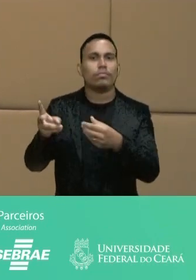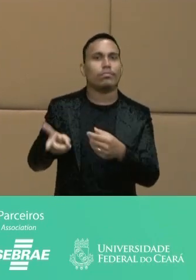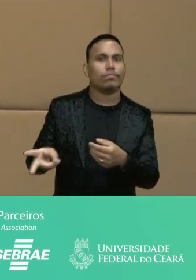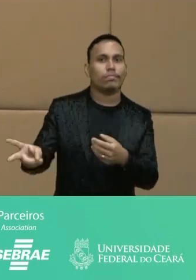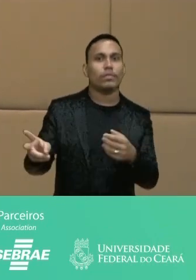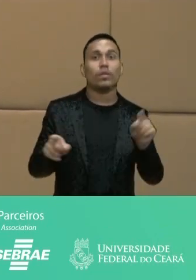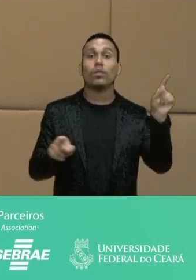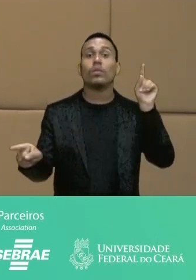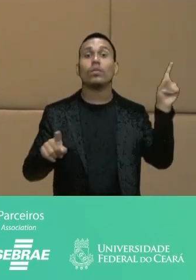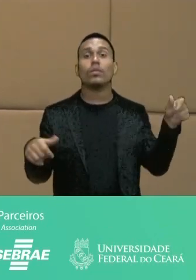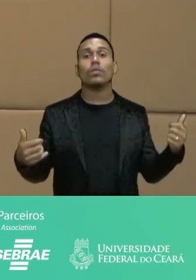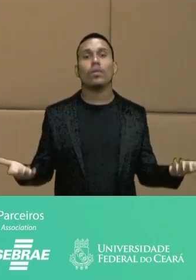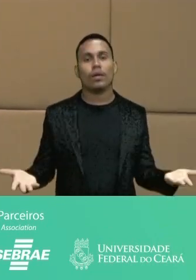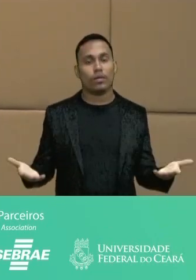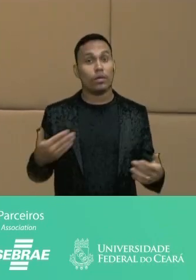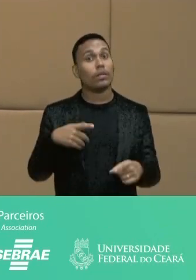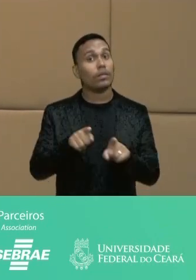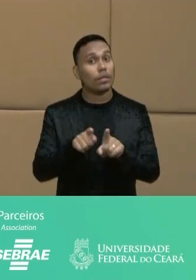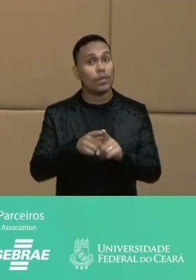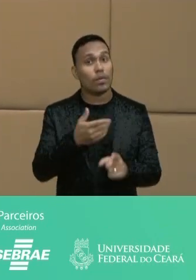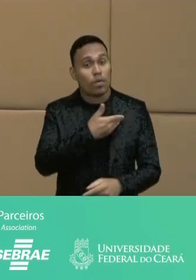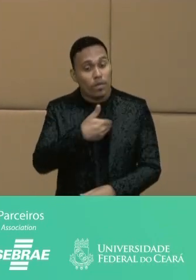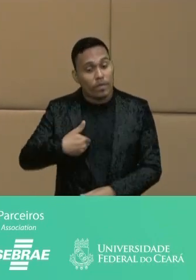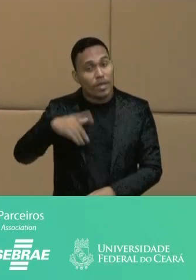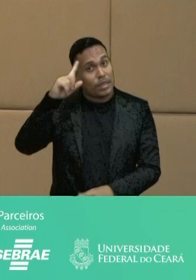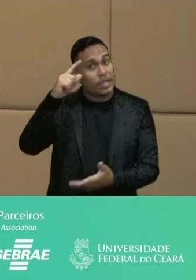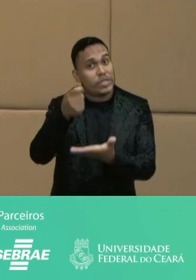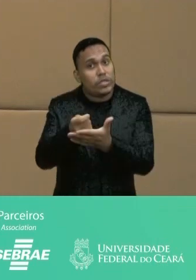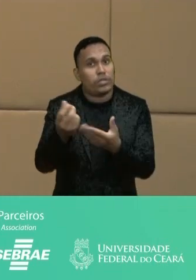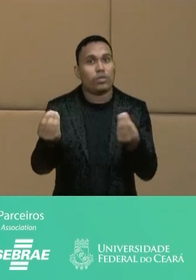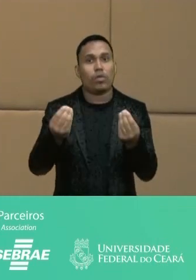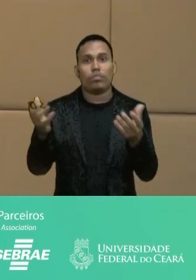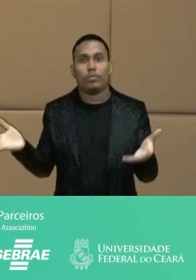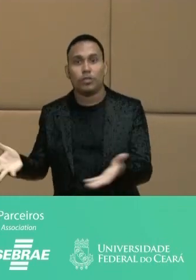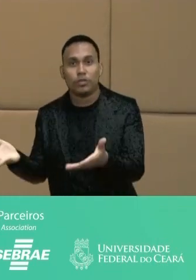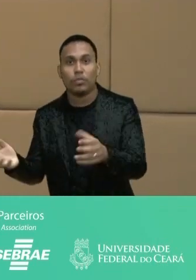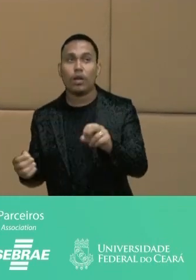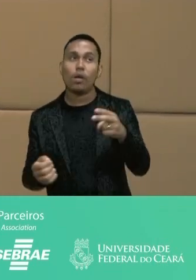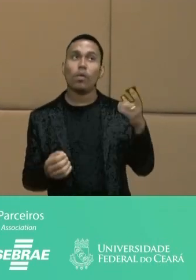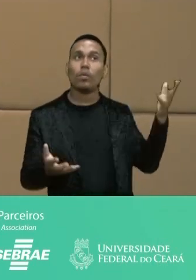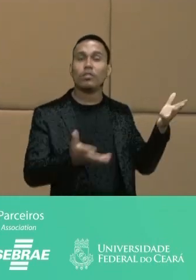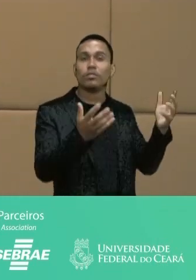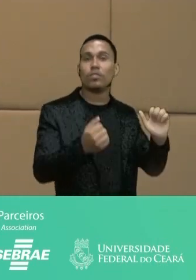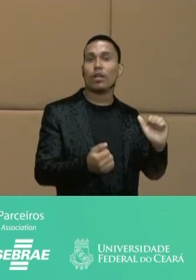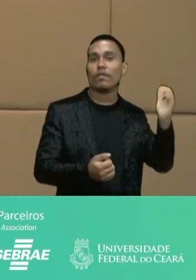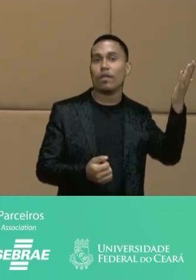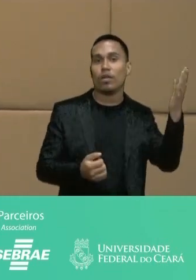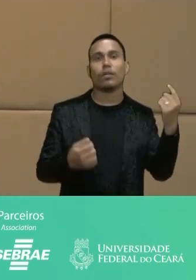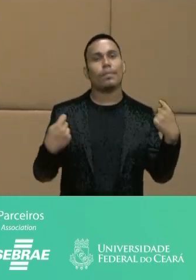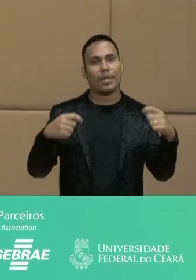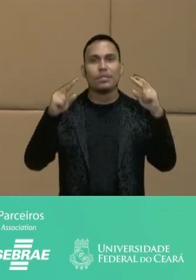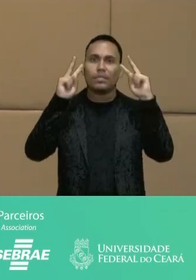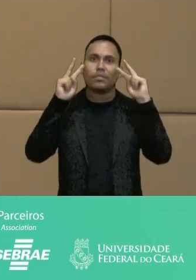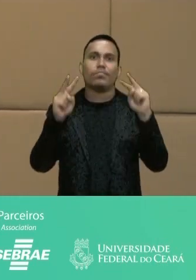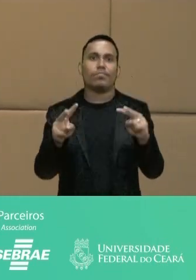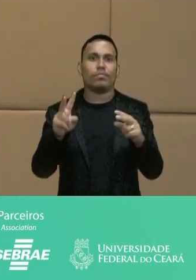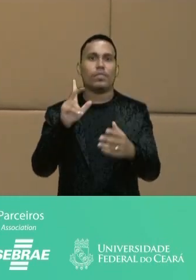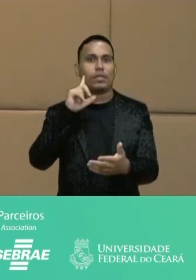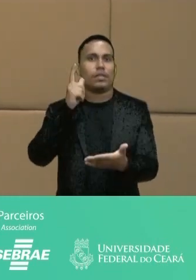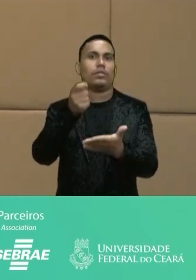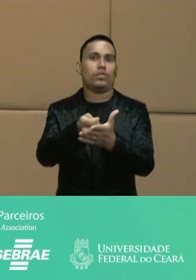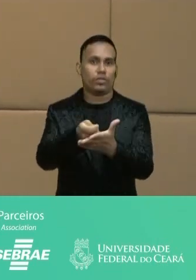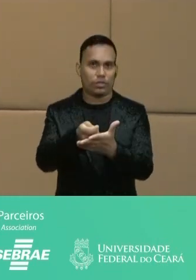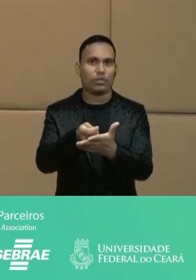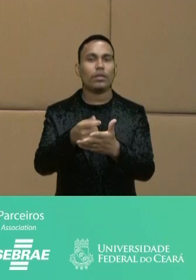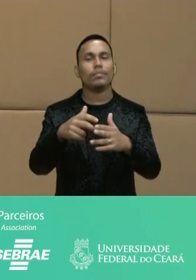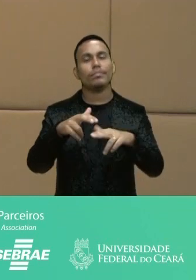The government, besides showing how they want to stimulate this, the government also needs to look and define everything in this sense. Now, when